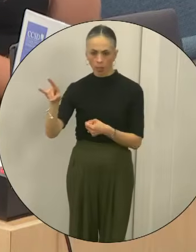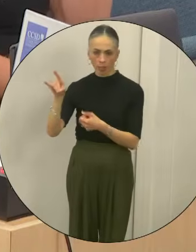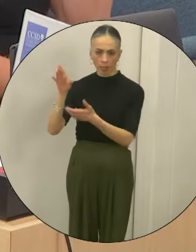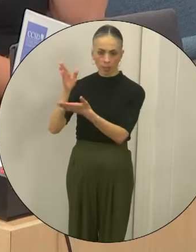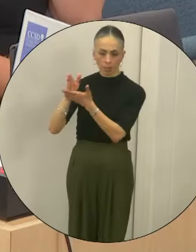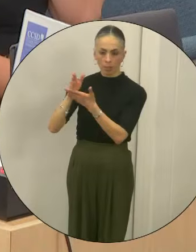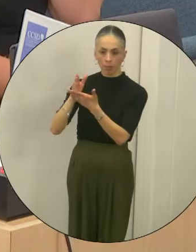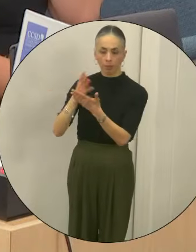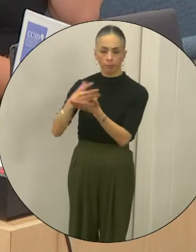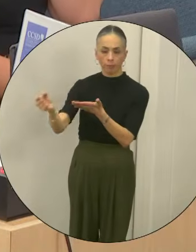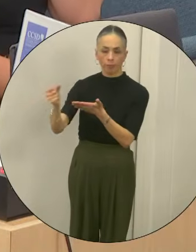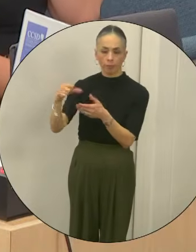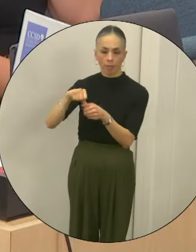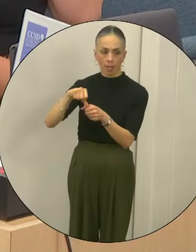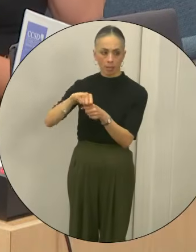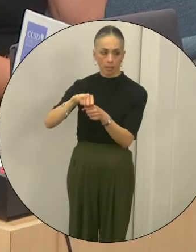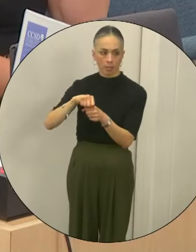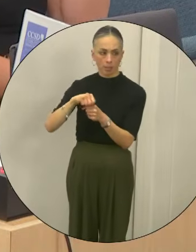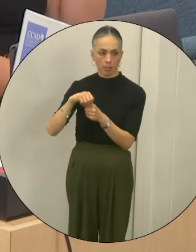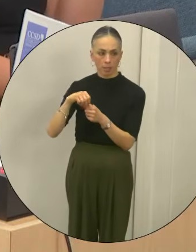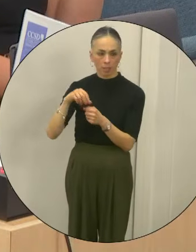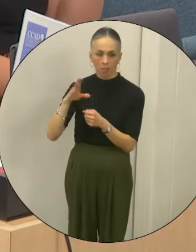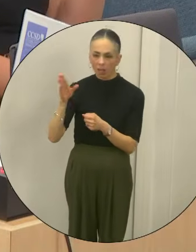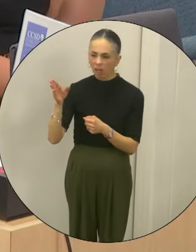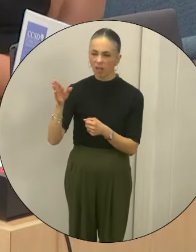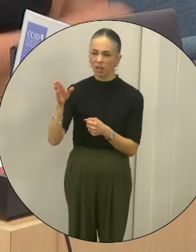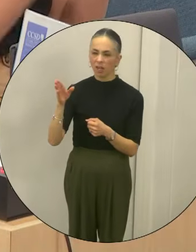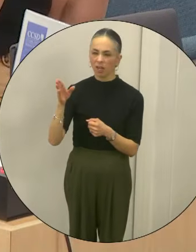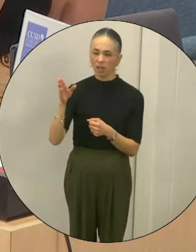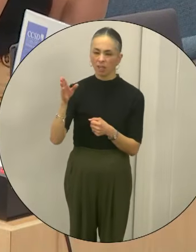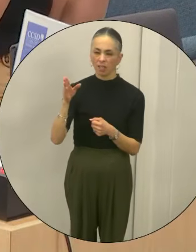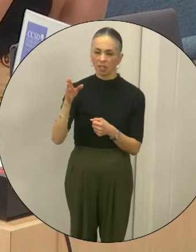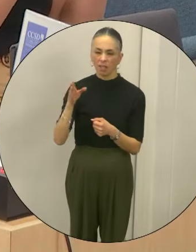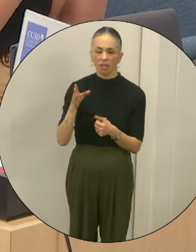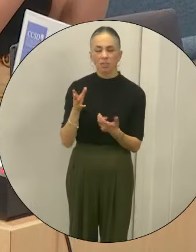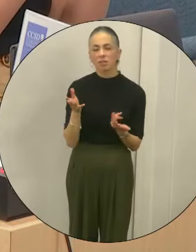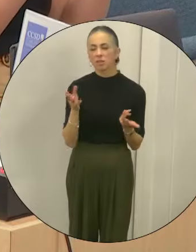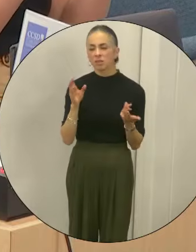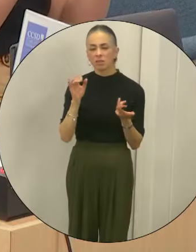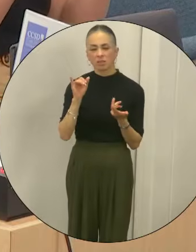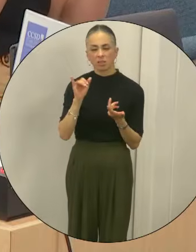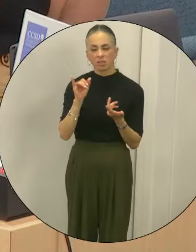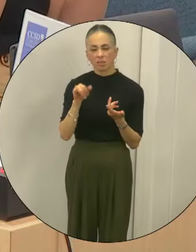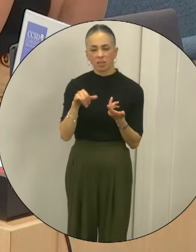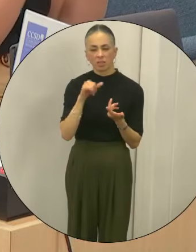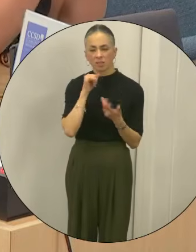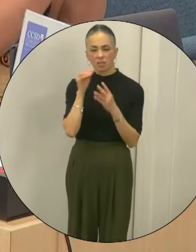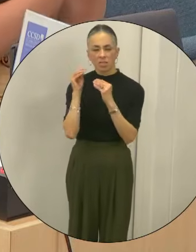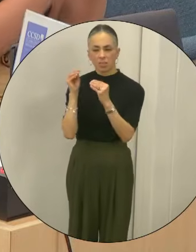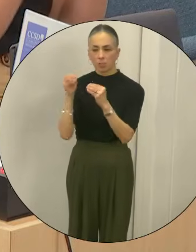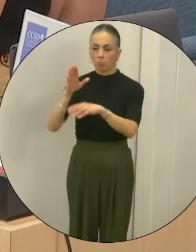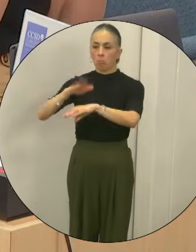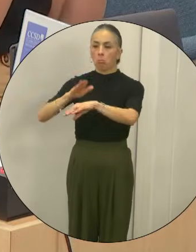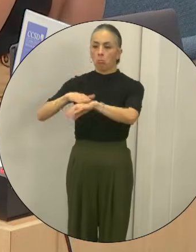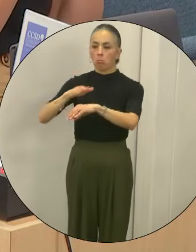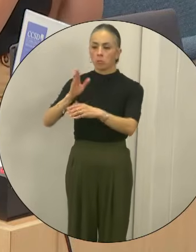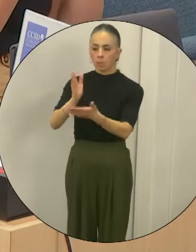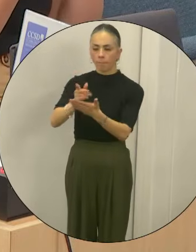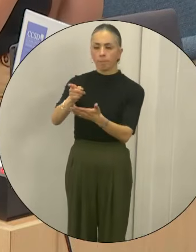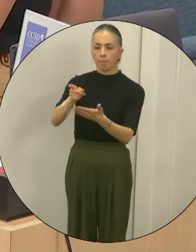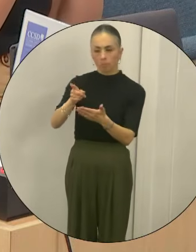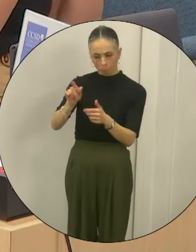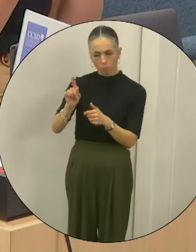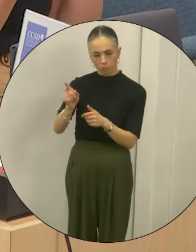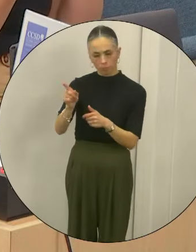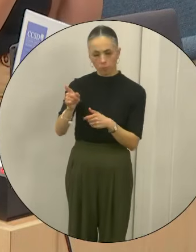a slap on the wrist, and don't do it again. That doesn't teach them anything. You know, we need to be more